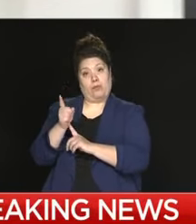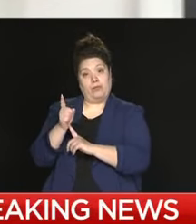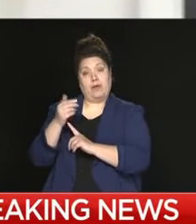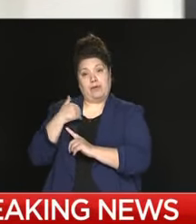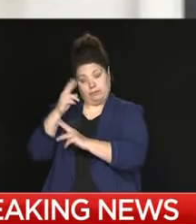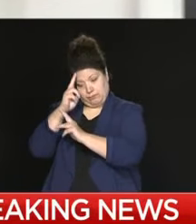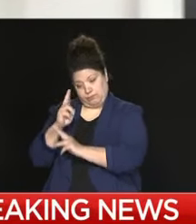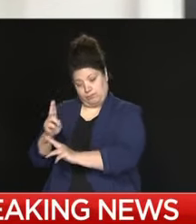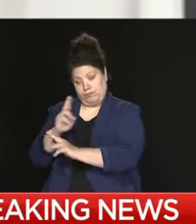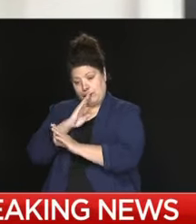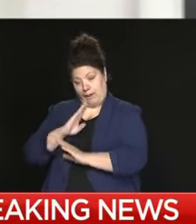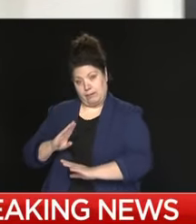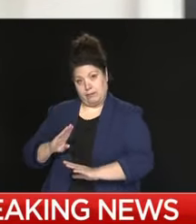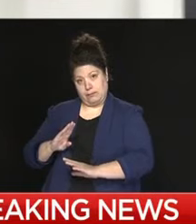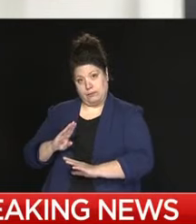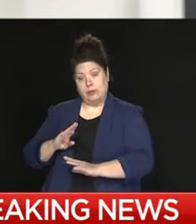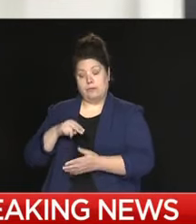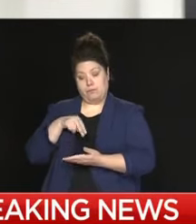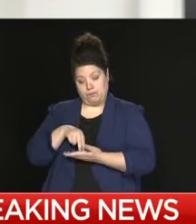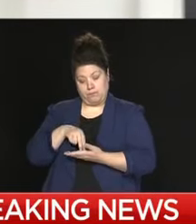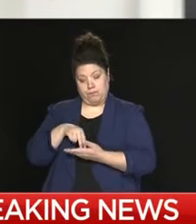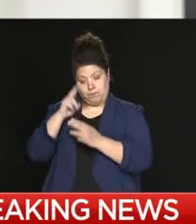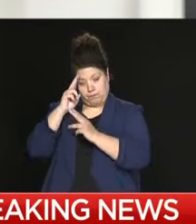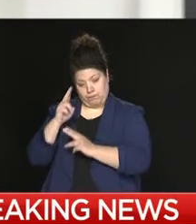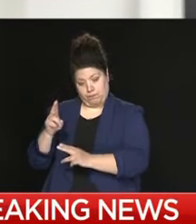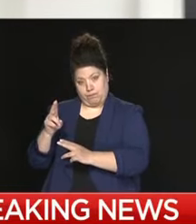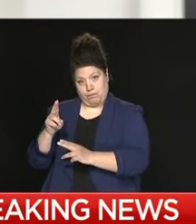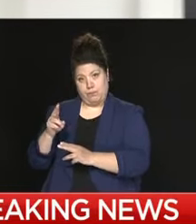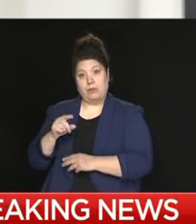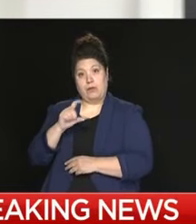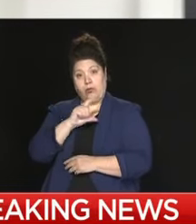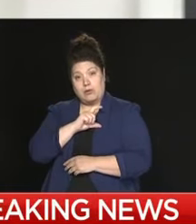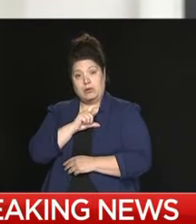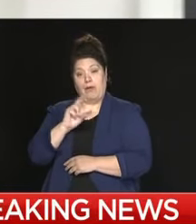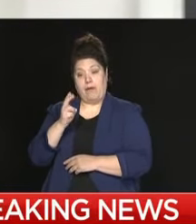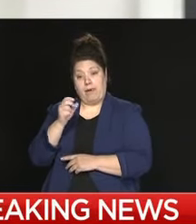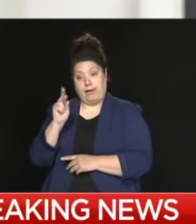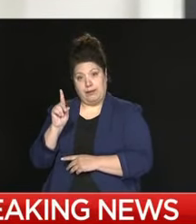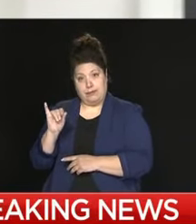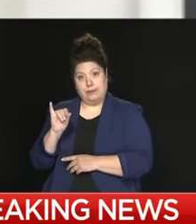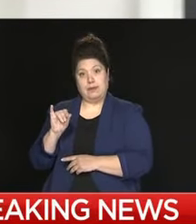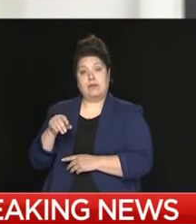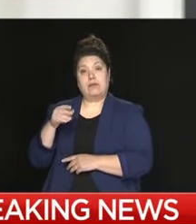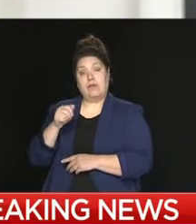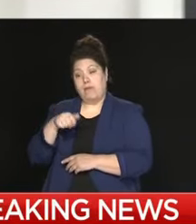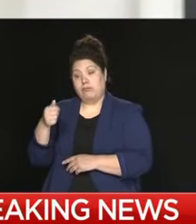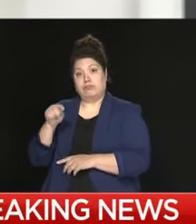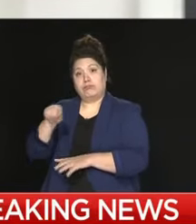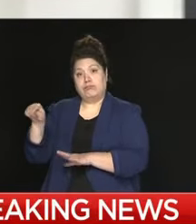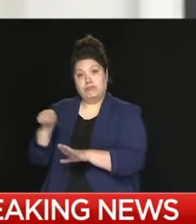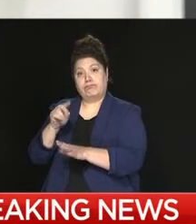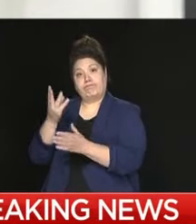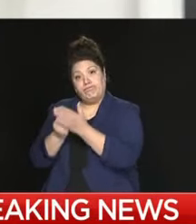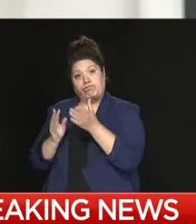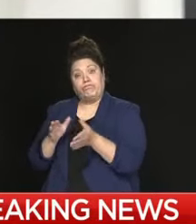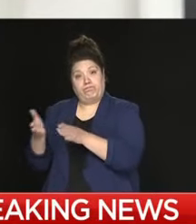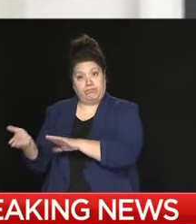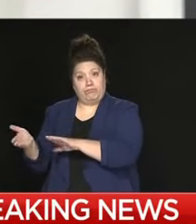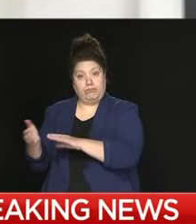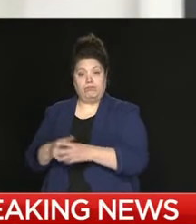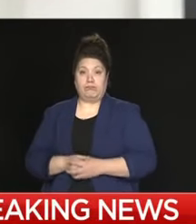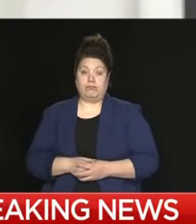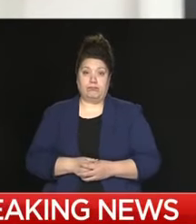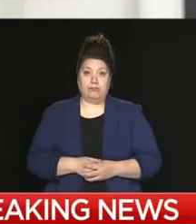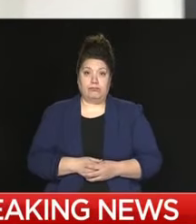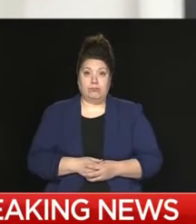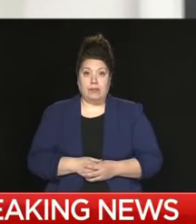memory of Constable Stevenson and all the victims of the shooting in Nova Scotia. A virtual vigil will